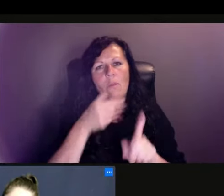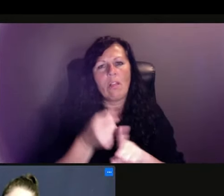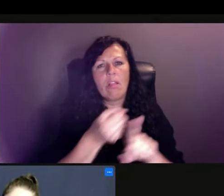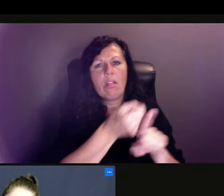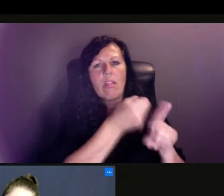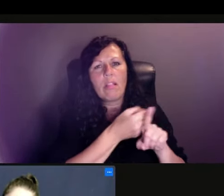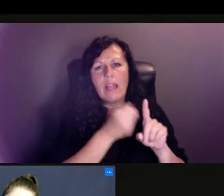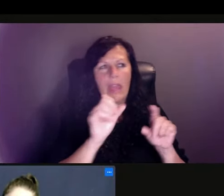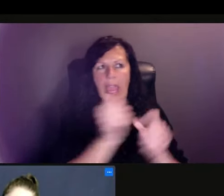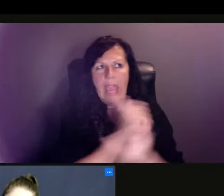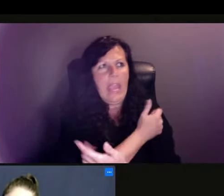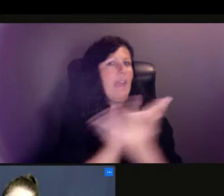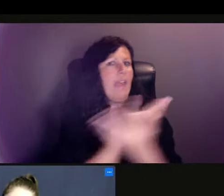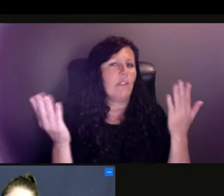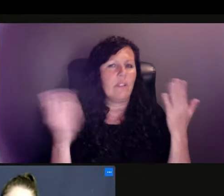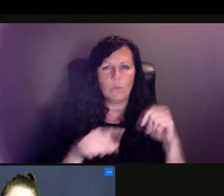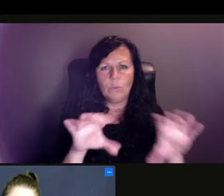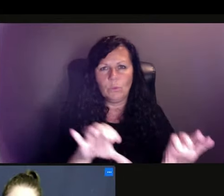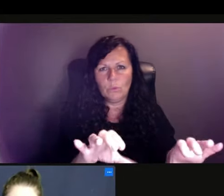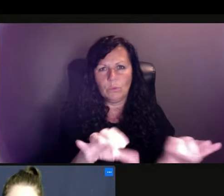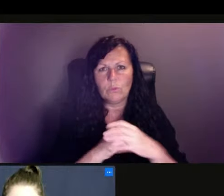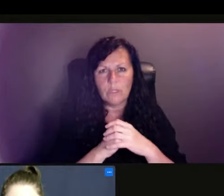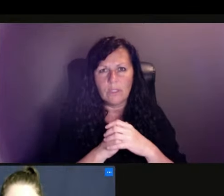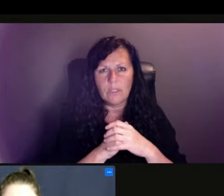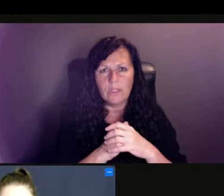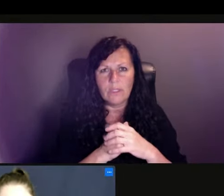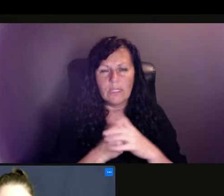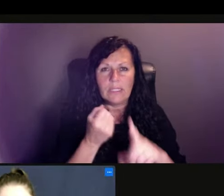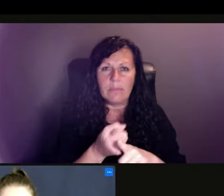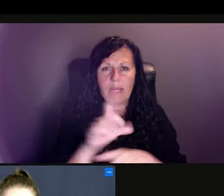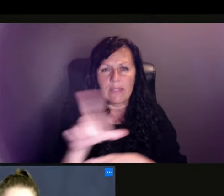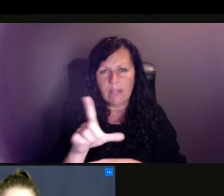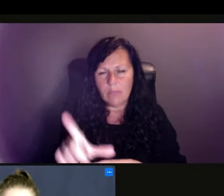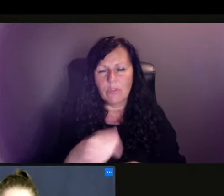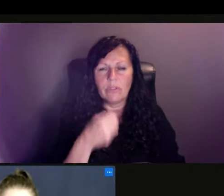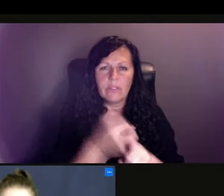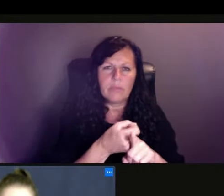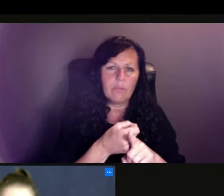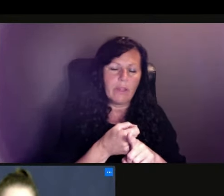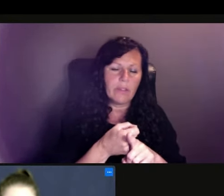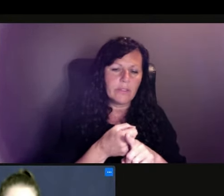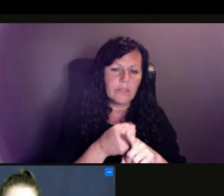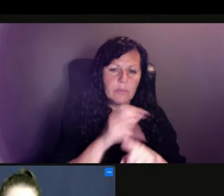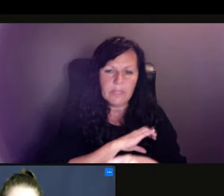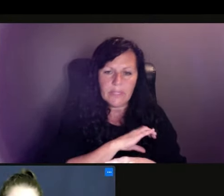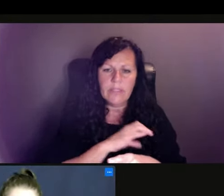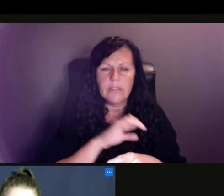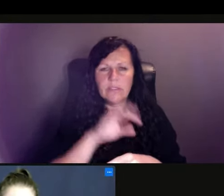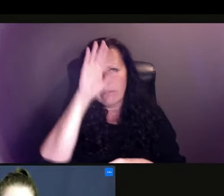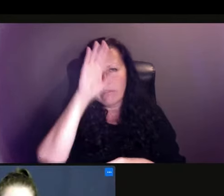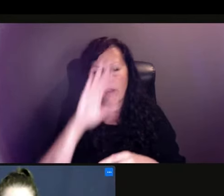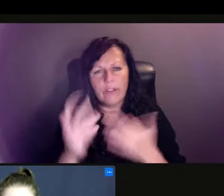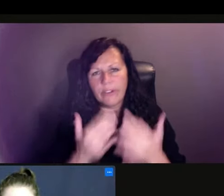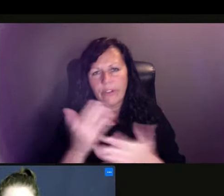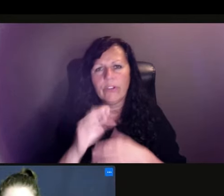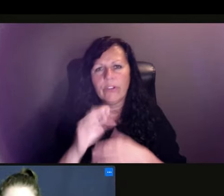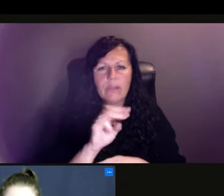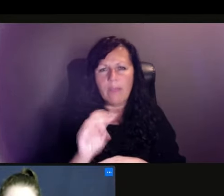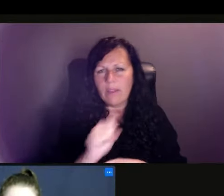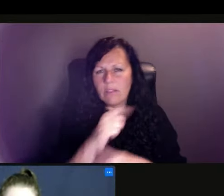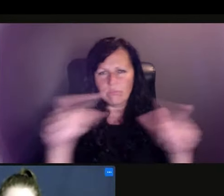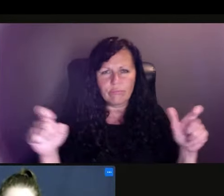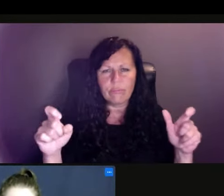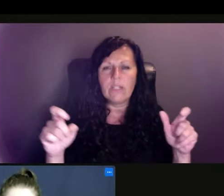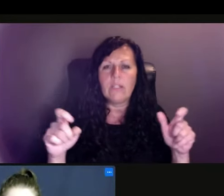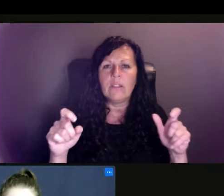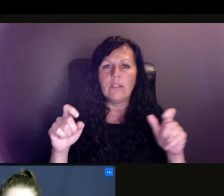other thing that we do. It impacts the library, it impacts police and fire and EMS and